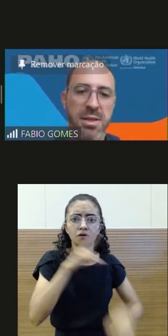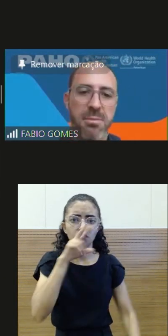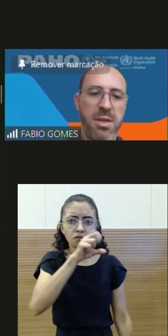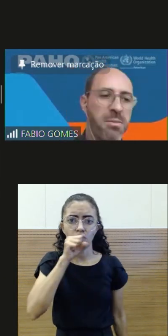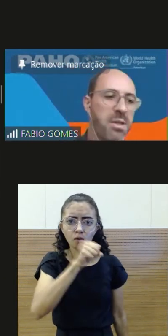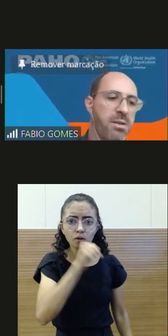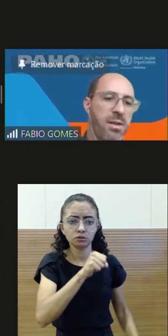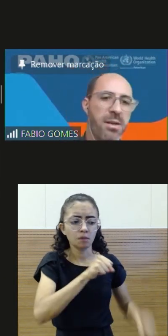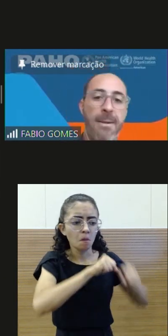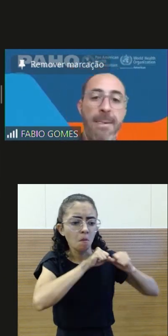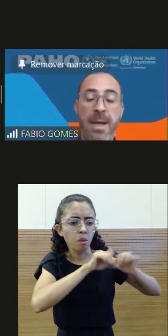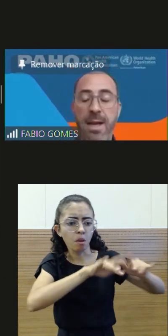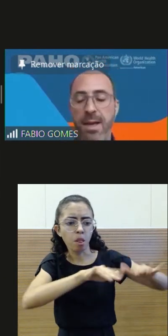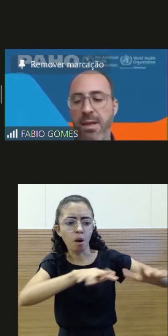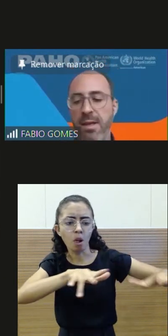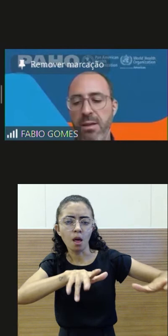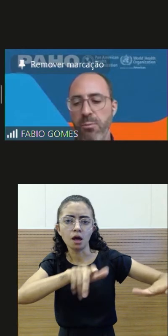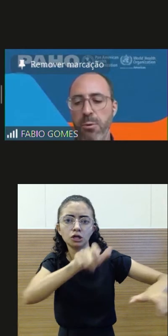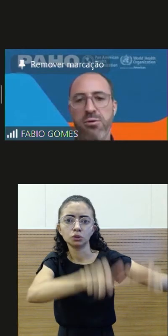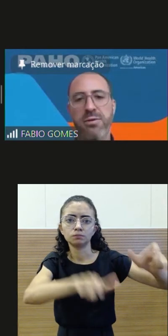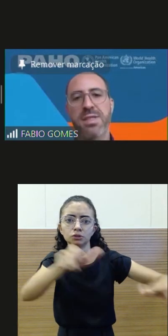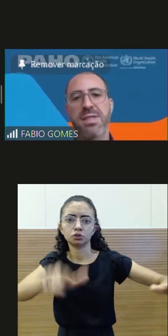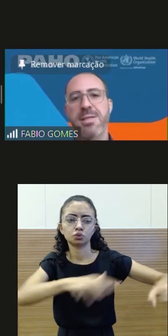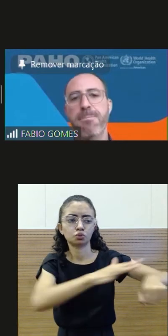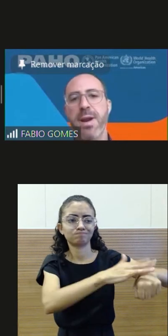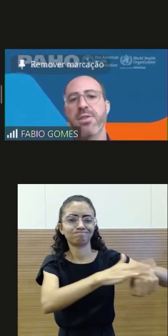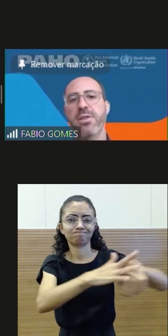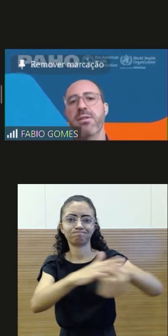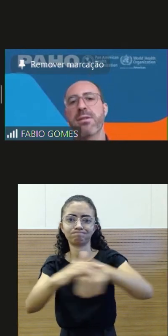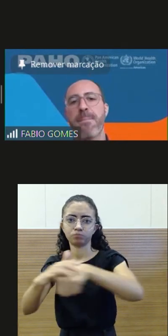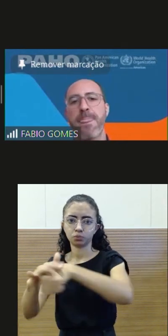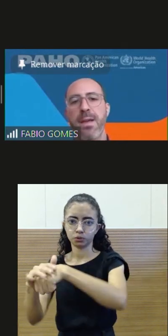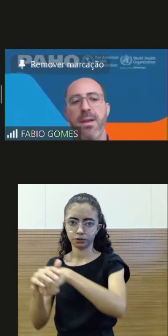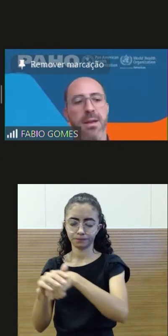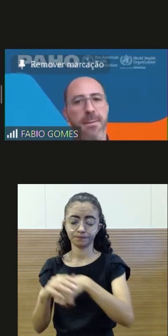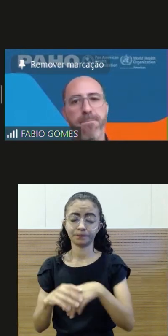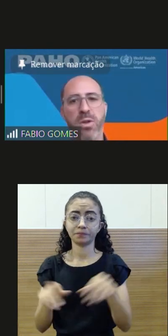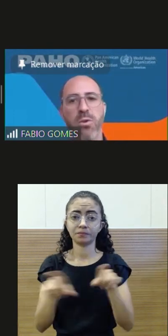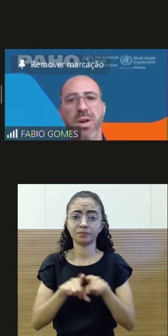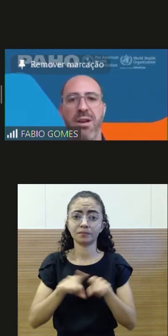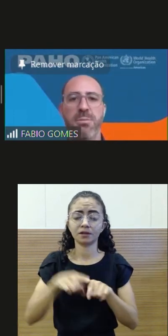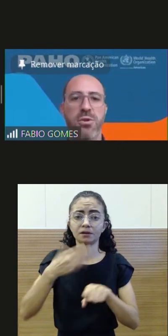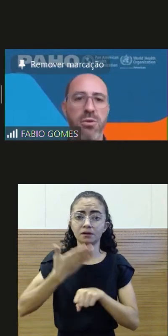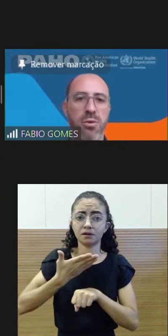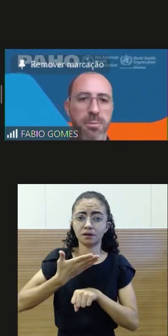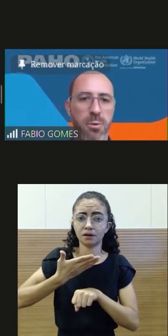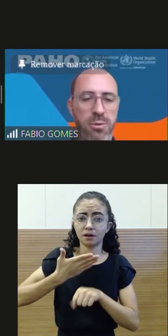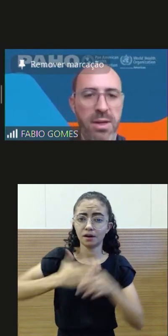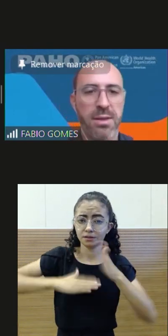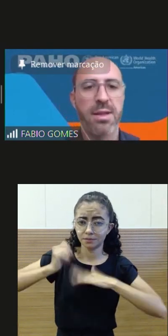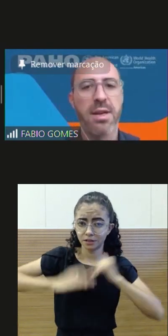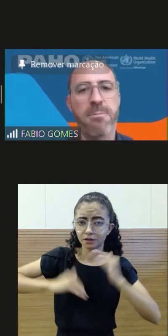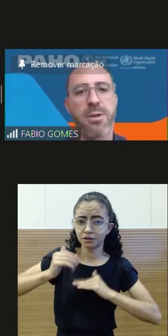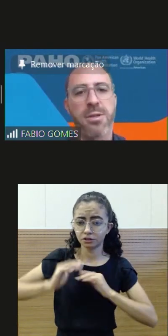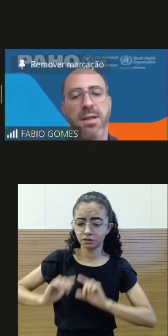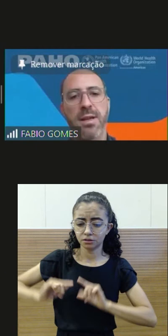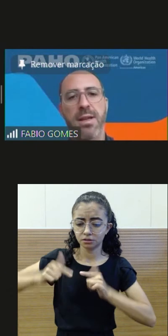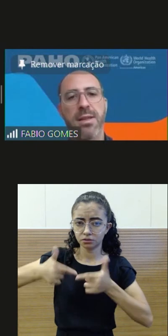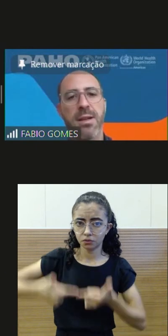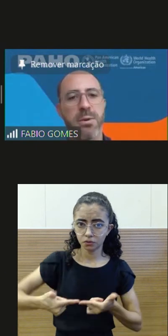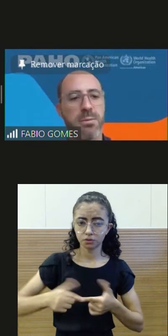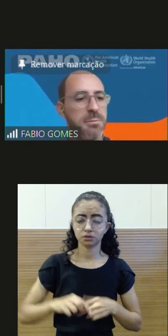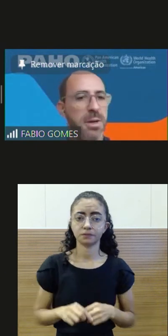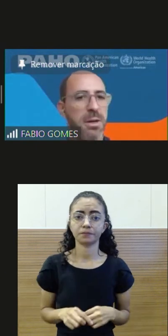the greatest potential of expanding these epidemics. And as regards the practices,